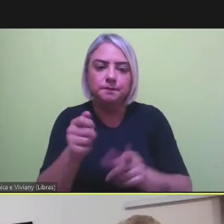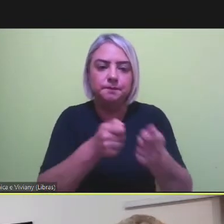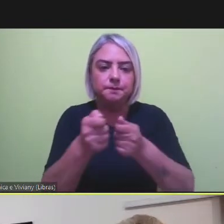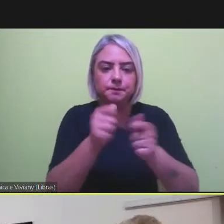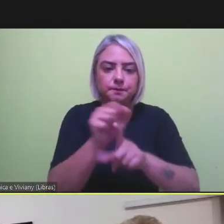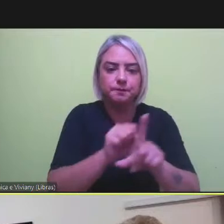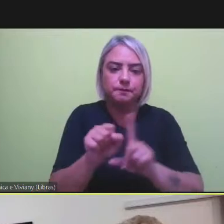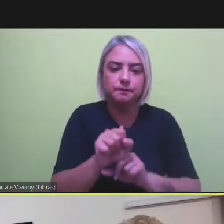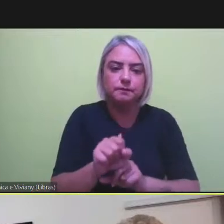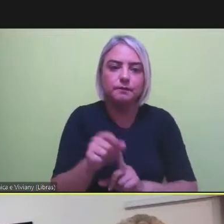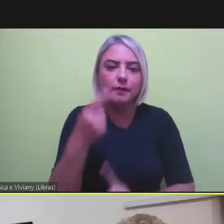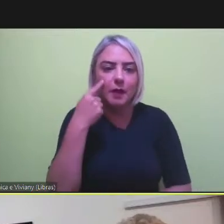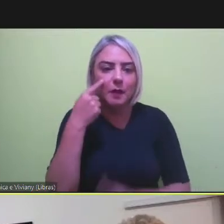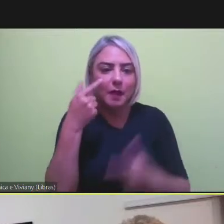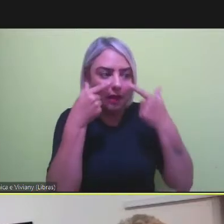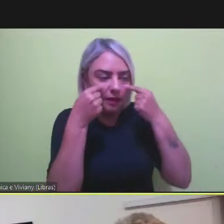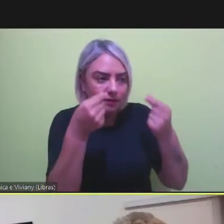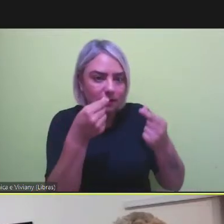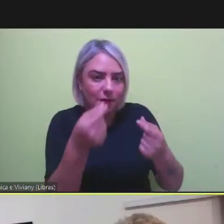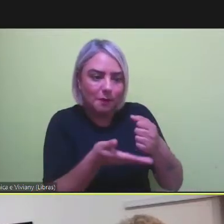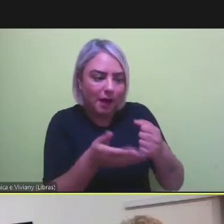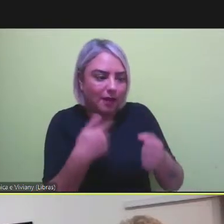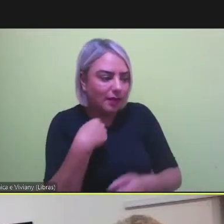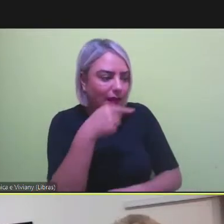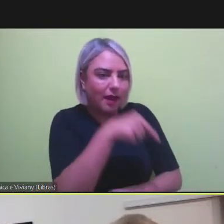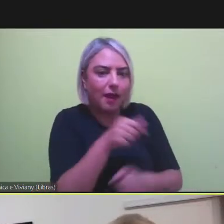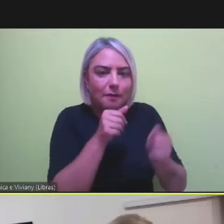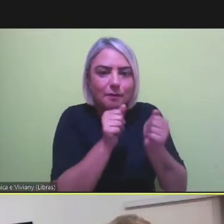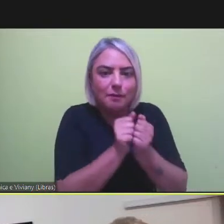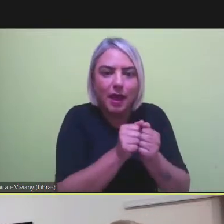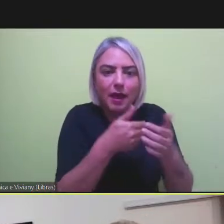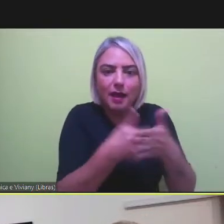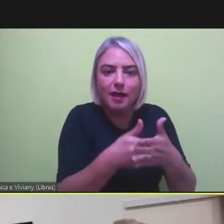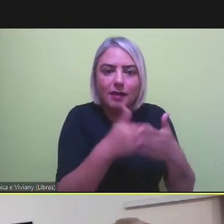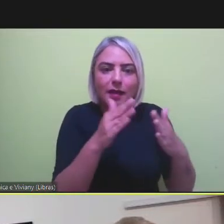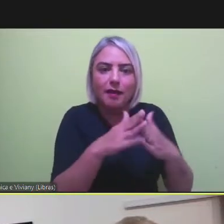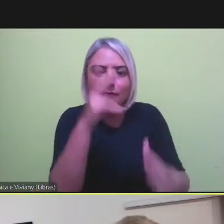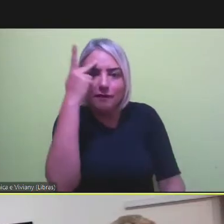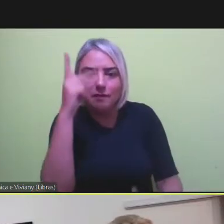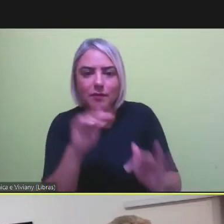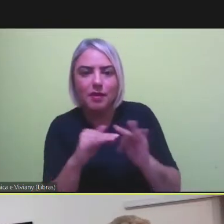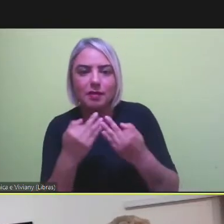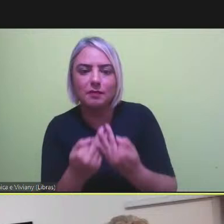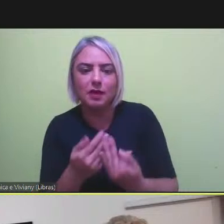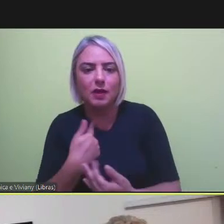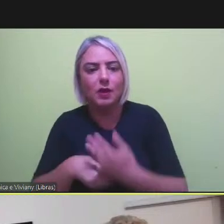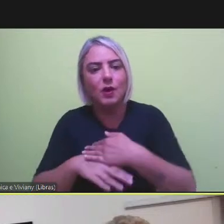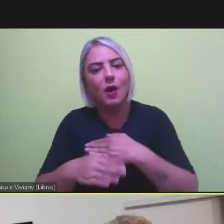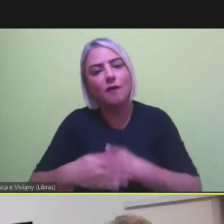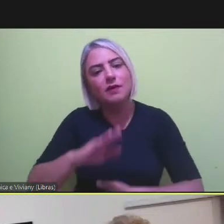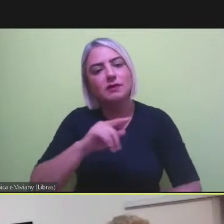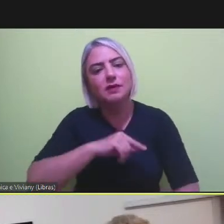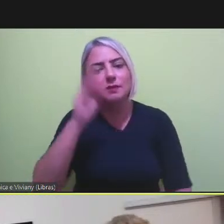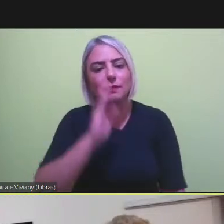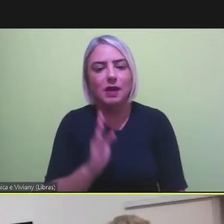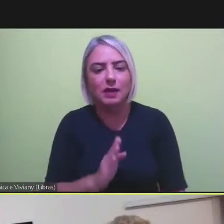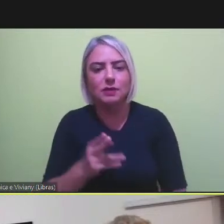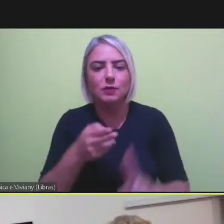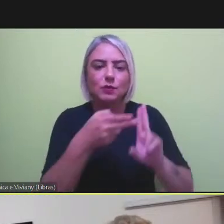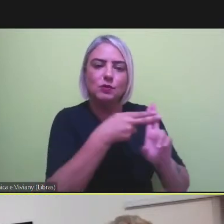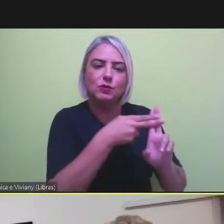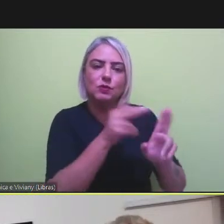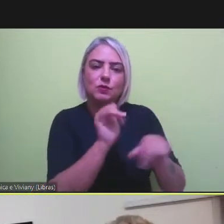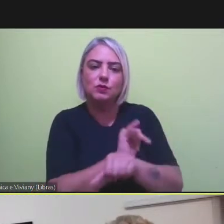participation, because primary healthcare is there, open for families, for people, and we advanced a lot in